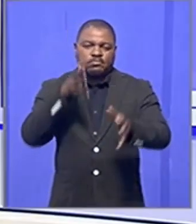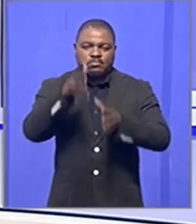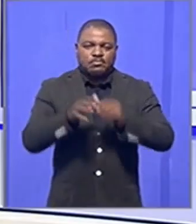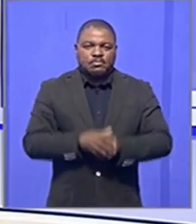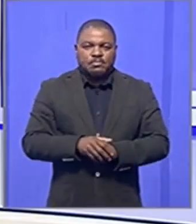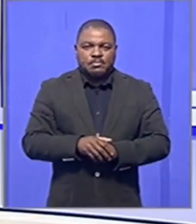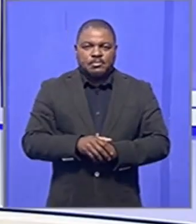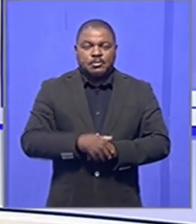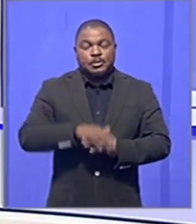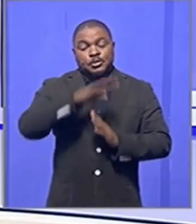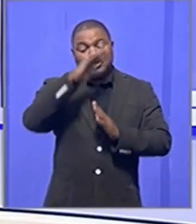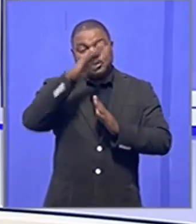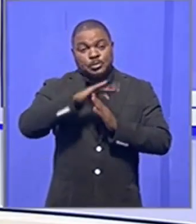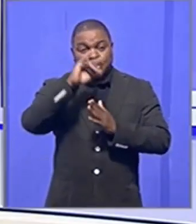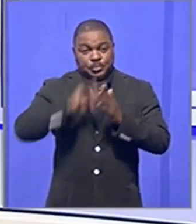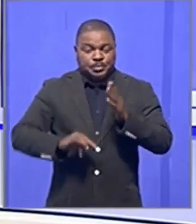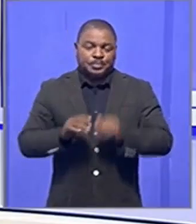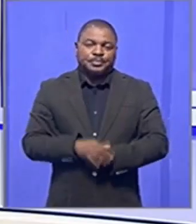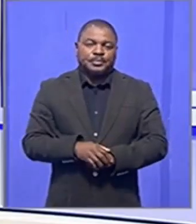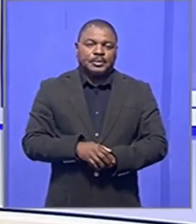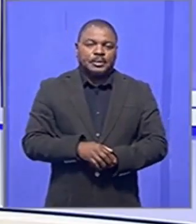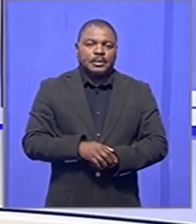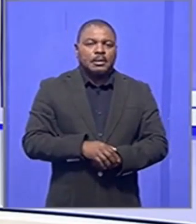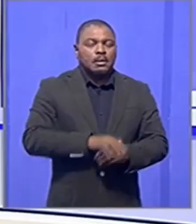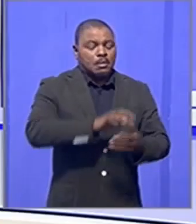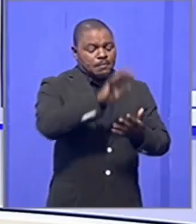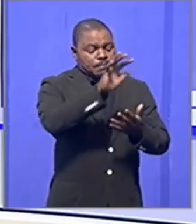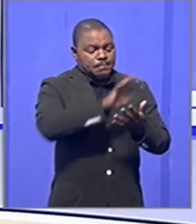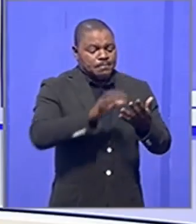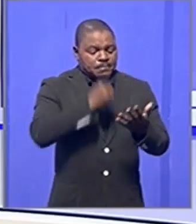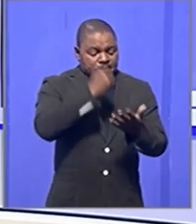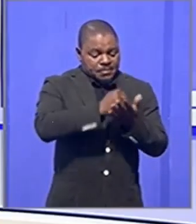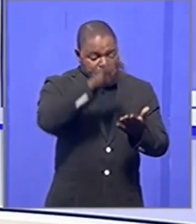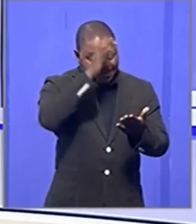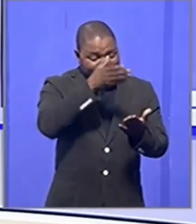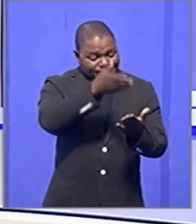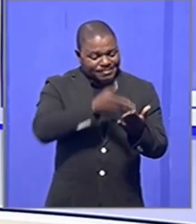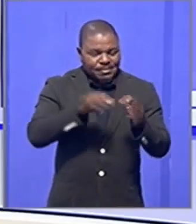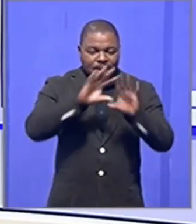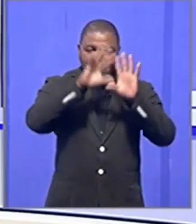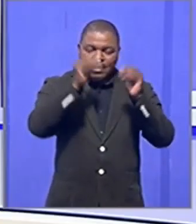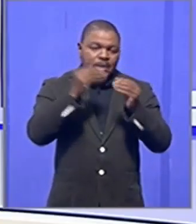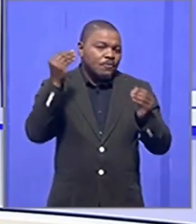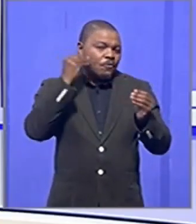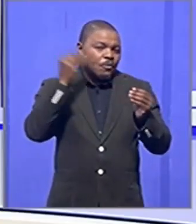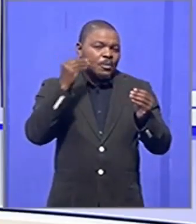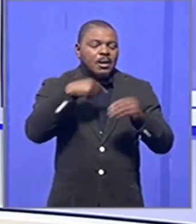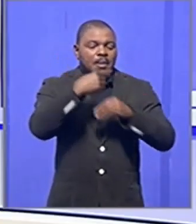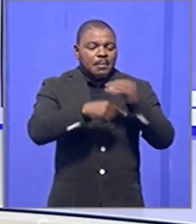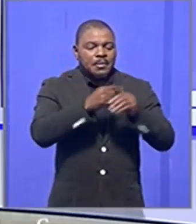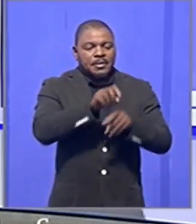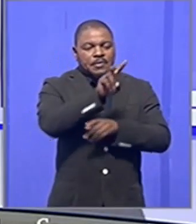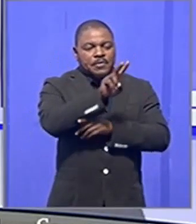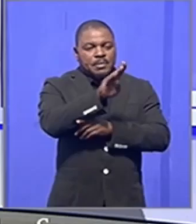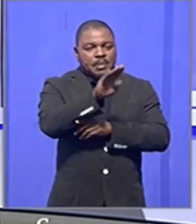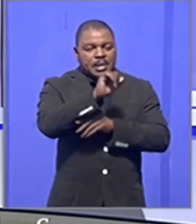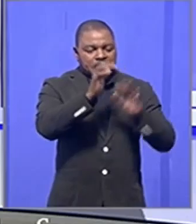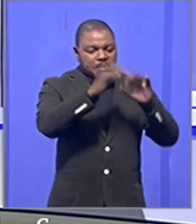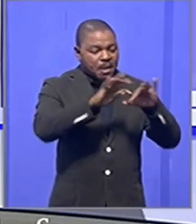ka tšeo di rego lengwalo la go ikana goba vidavidi yeo e hlathollago bomenetša bjo bo phuhlamišitšego banka ya VBS le